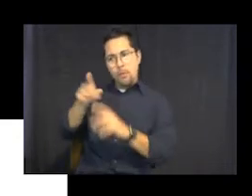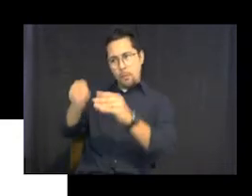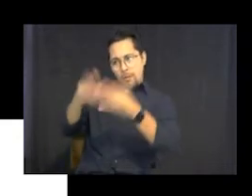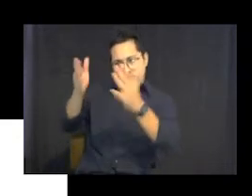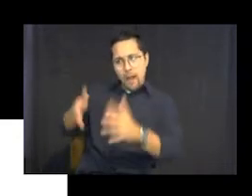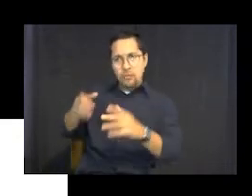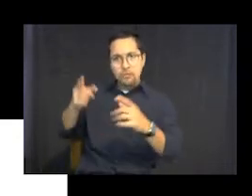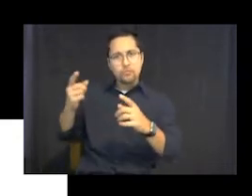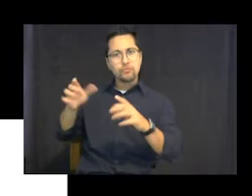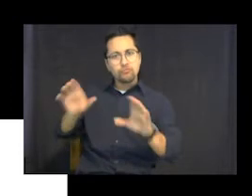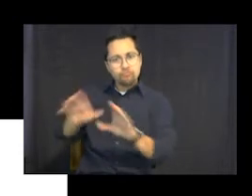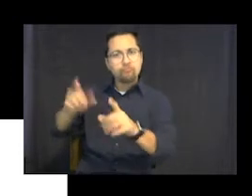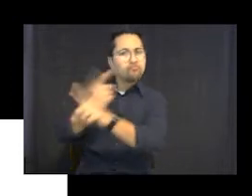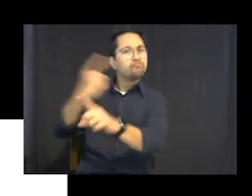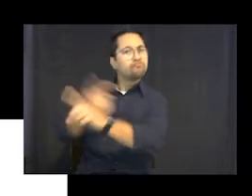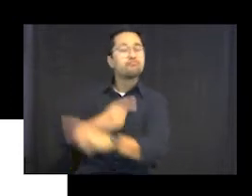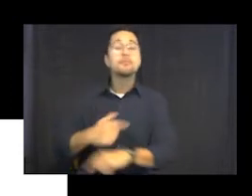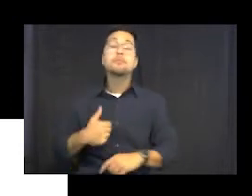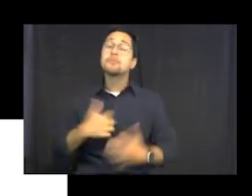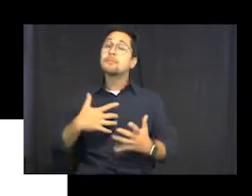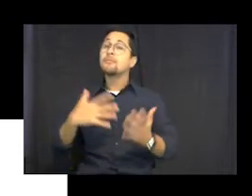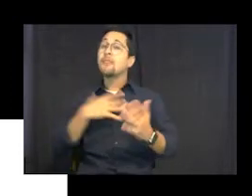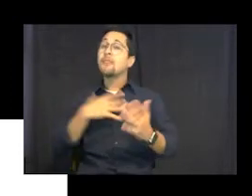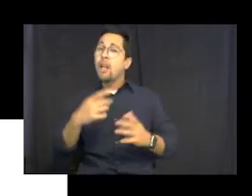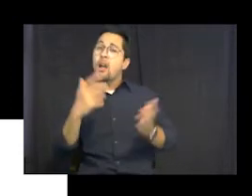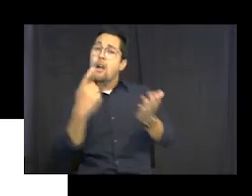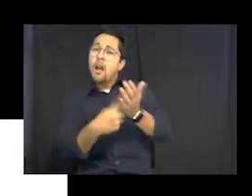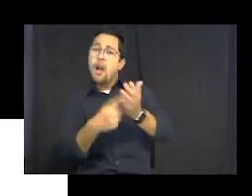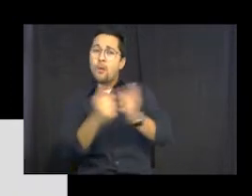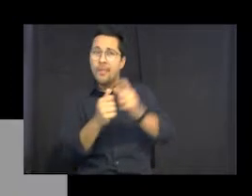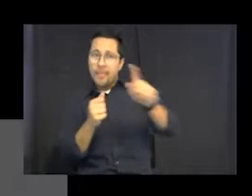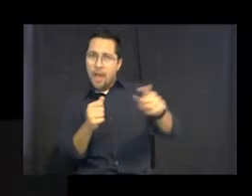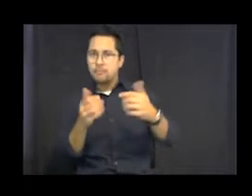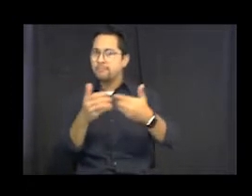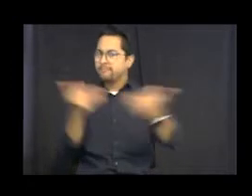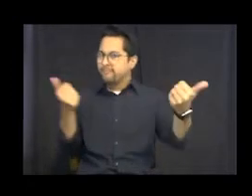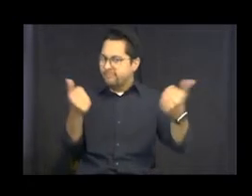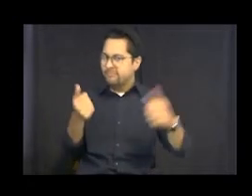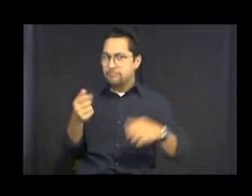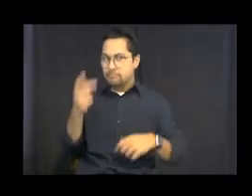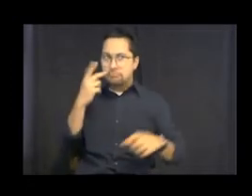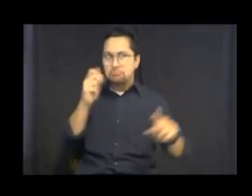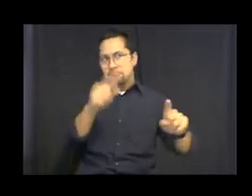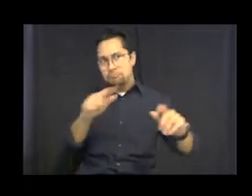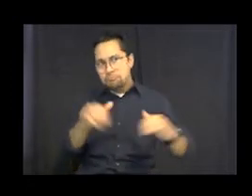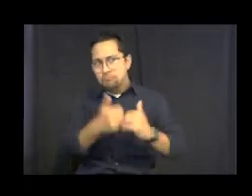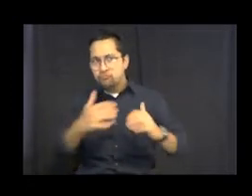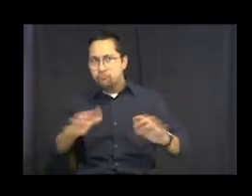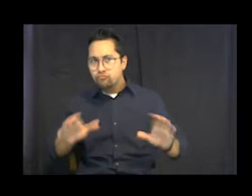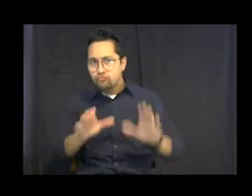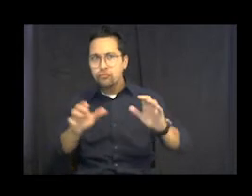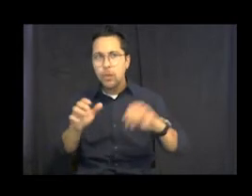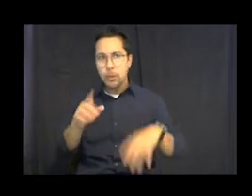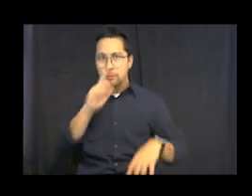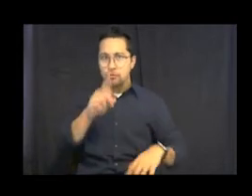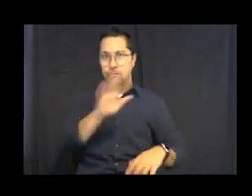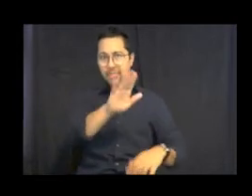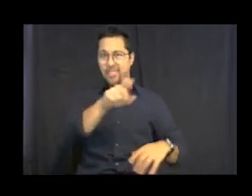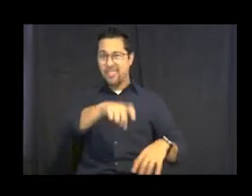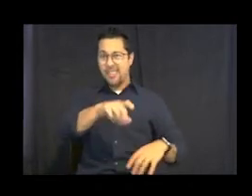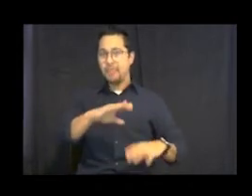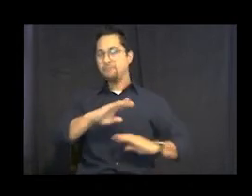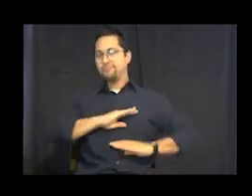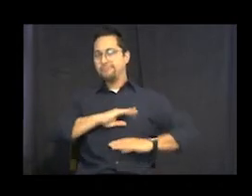do? I like to talk to the individual separately to see how they're doing with the provider, to making sure their needs are met. I